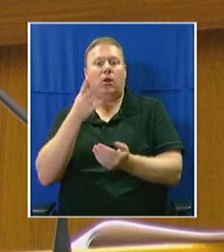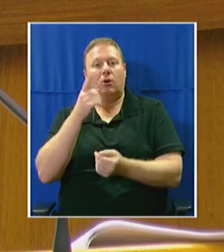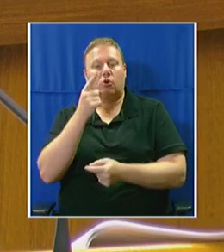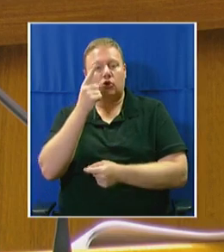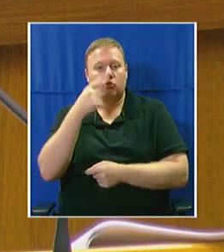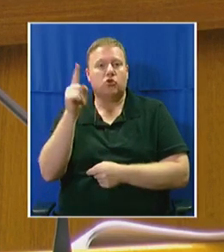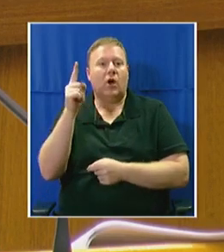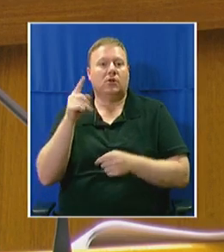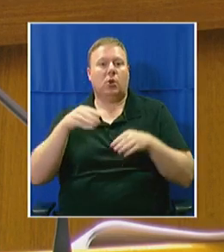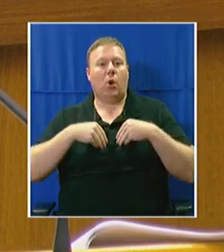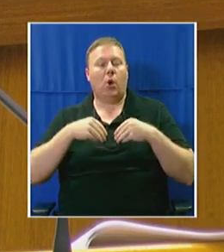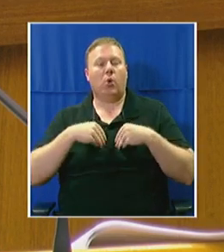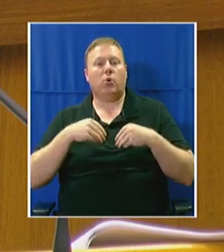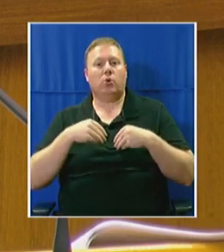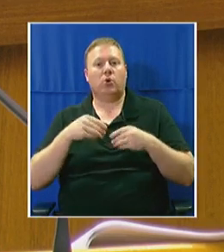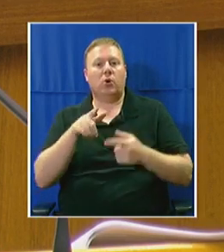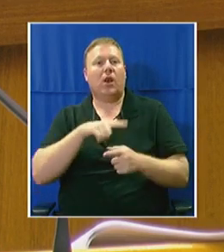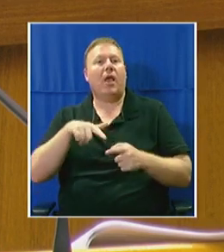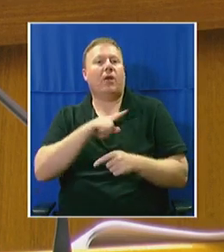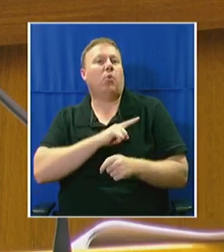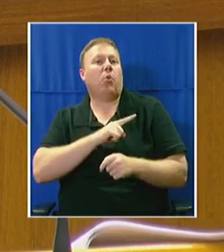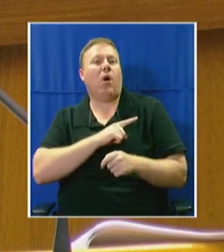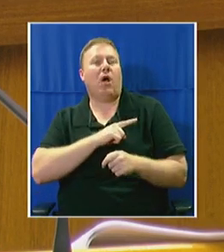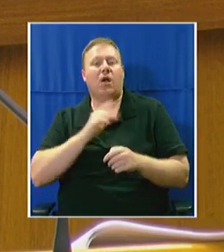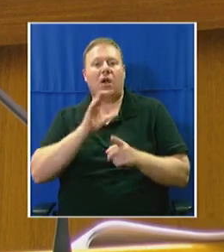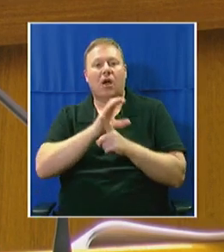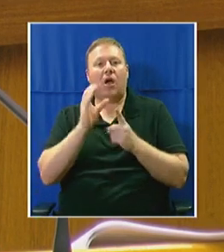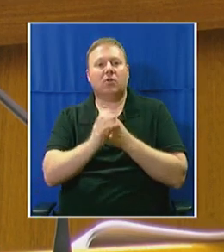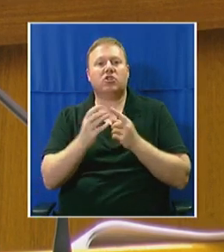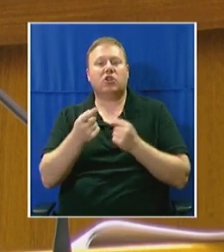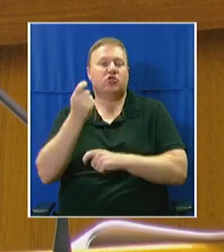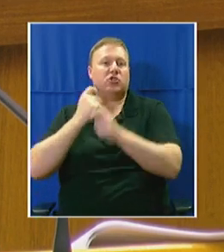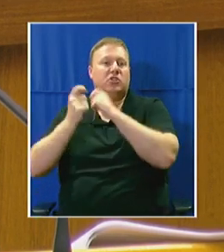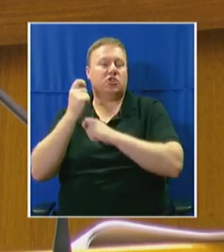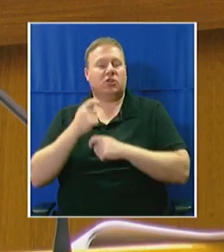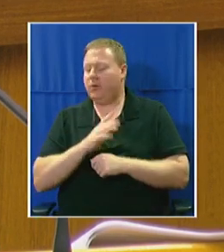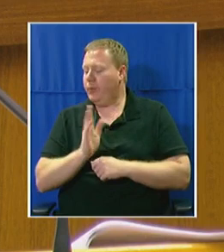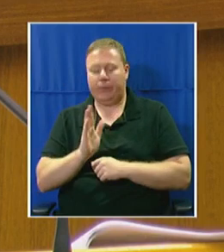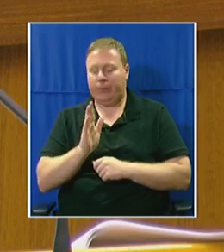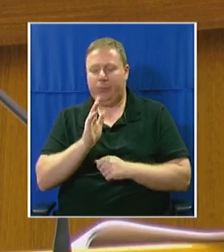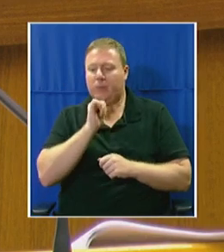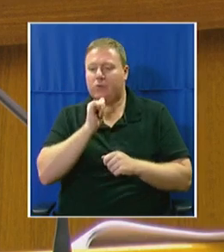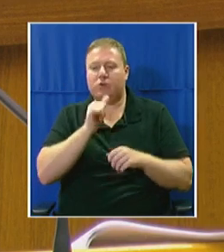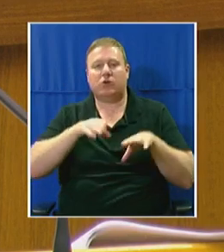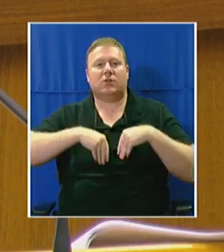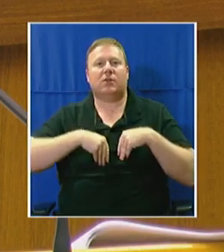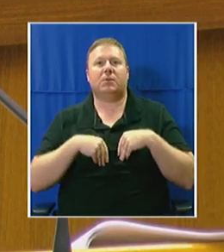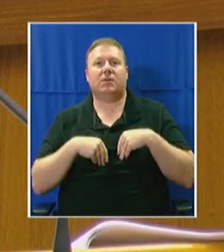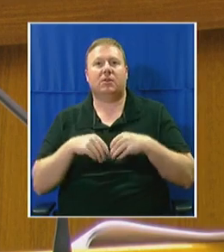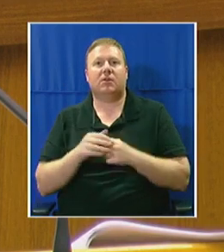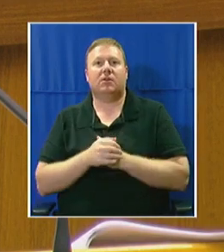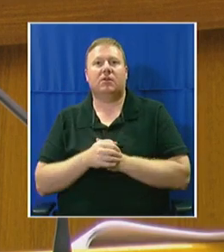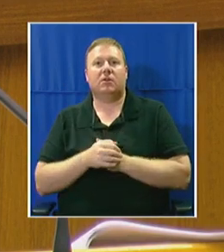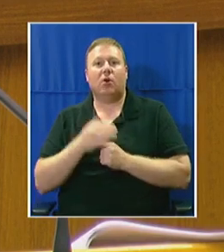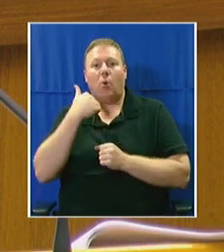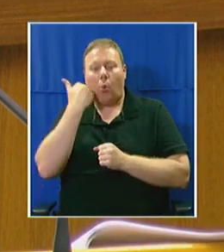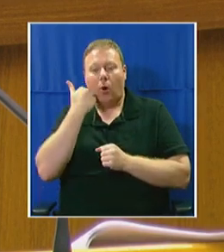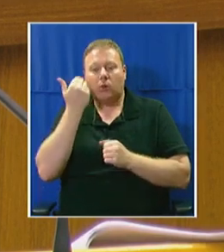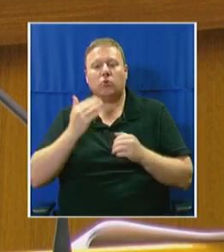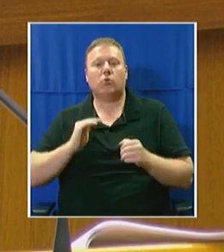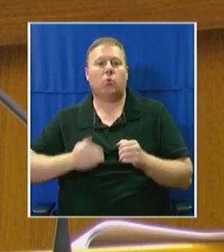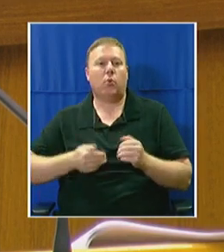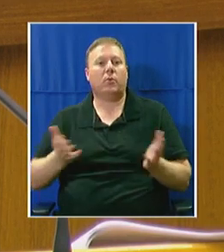culture and tradition and the ANC therefore encourages women take note of opportunities